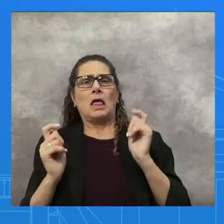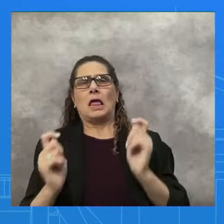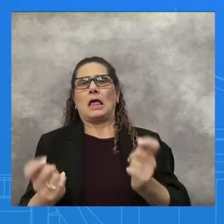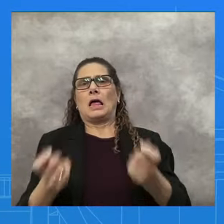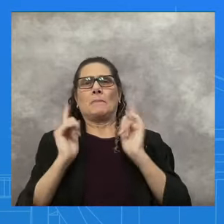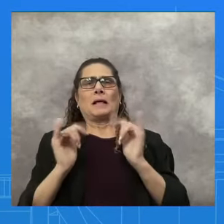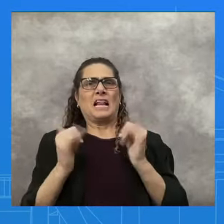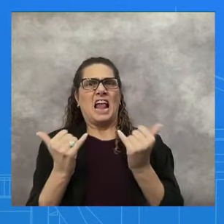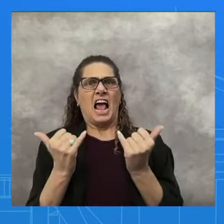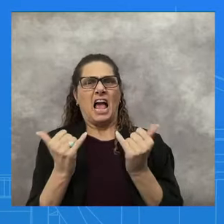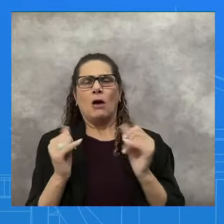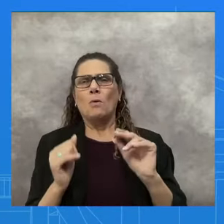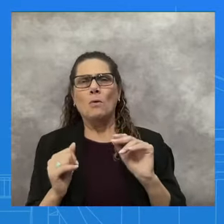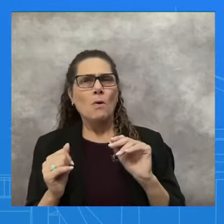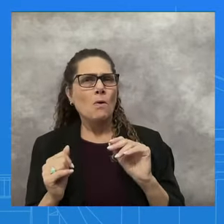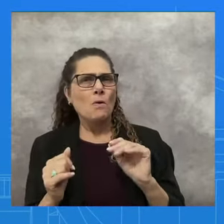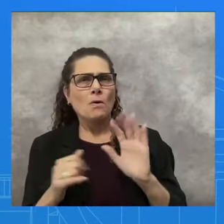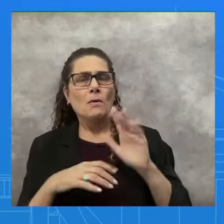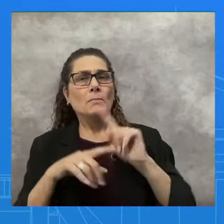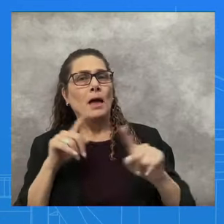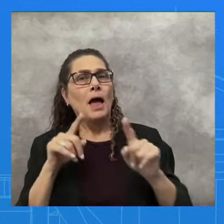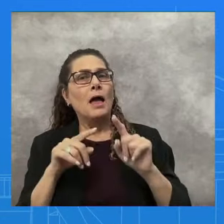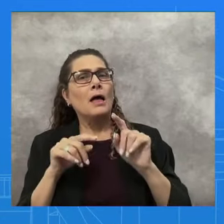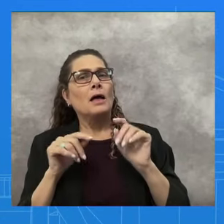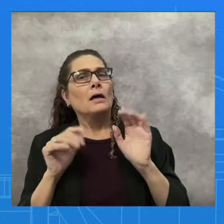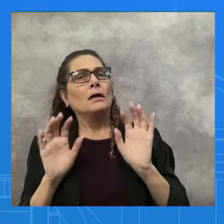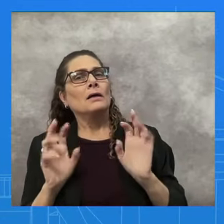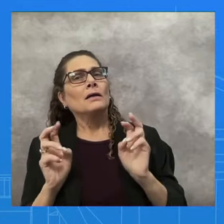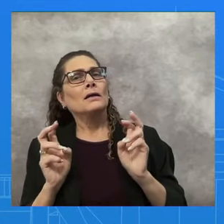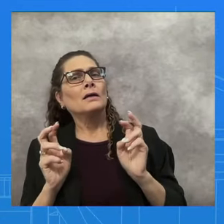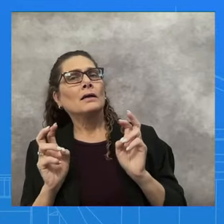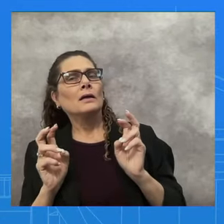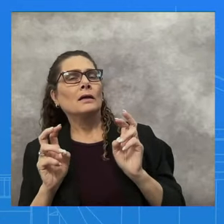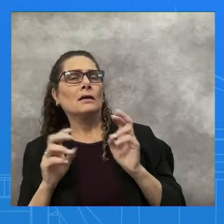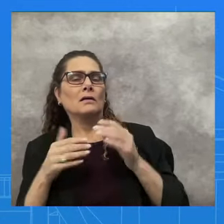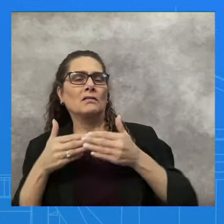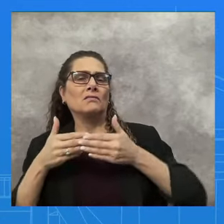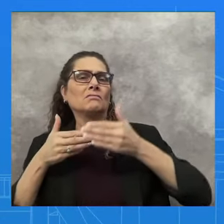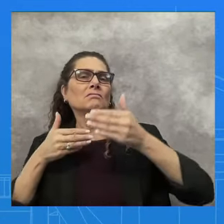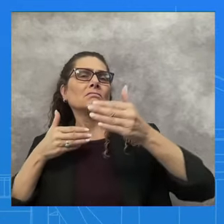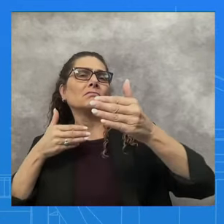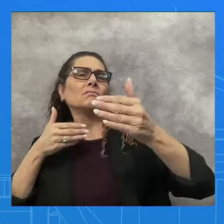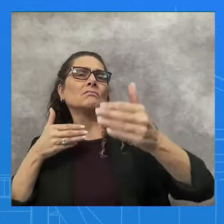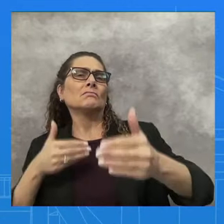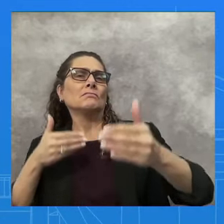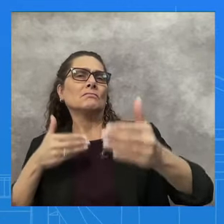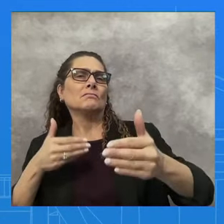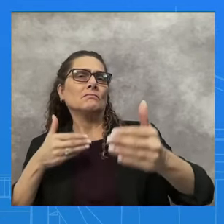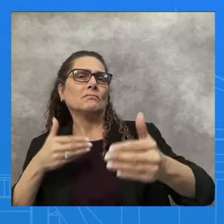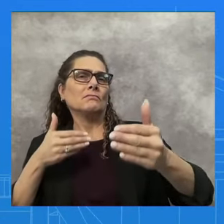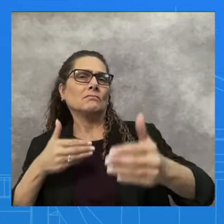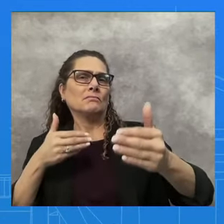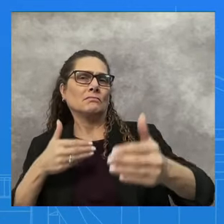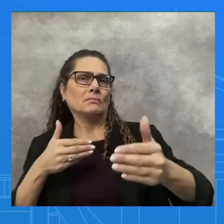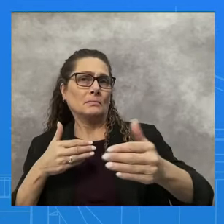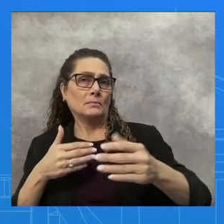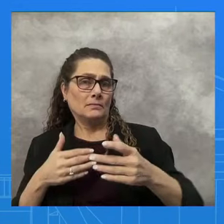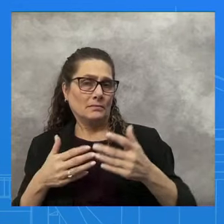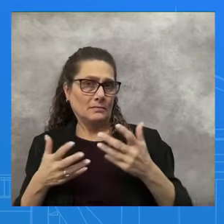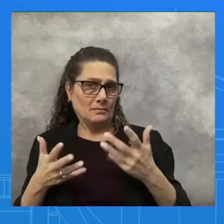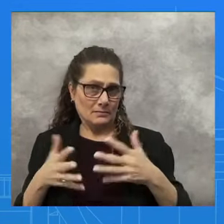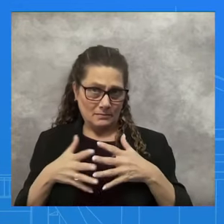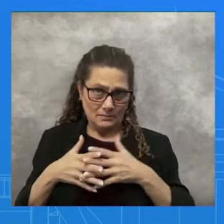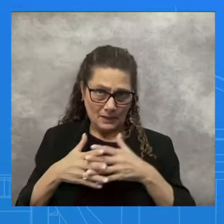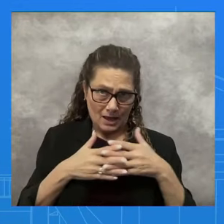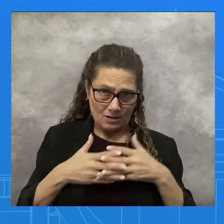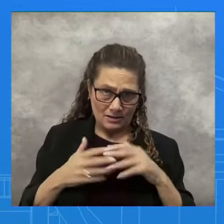term threat. When we talk about medium to long term threats, so Americans could feel comfortable with the state of this information, what does that mean? What